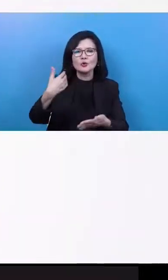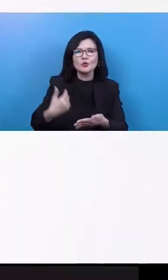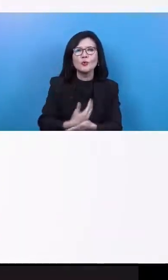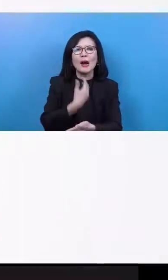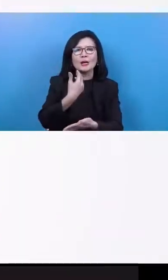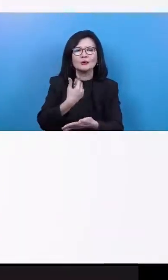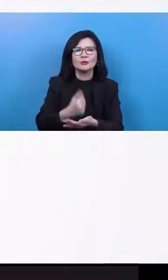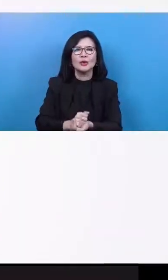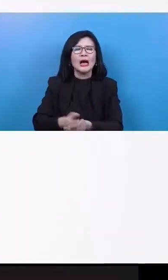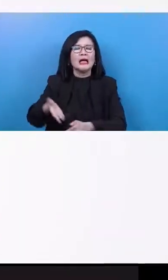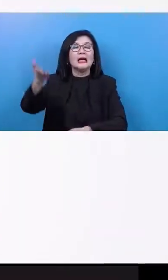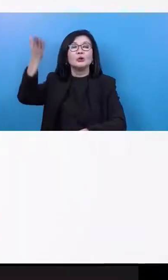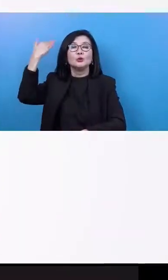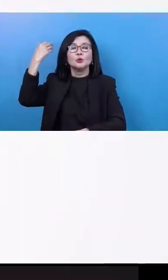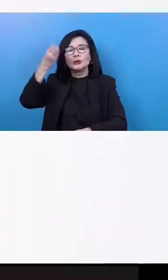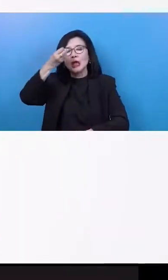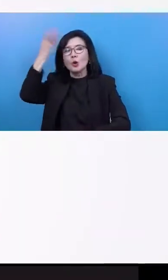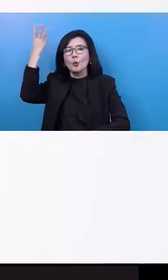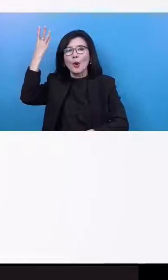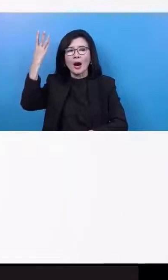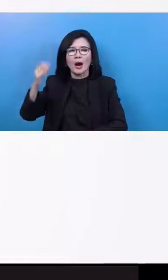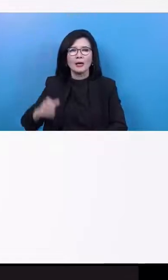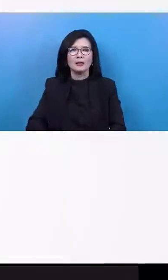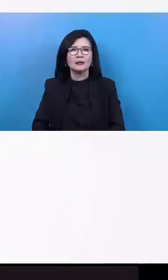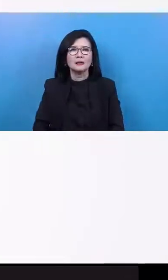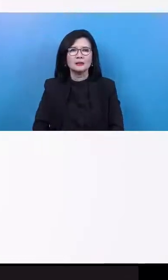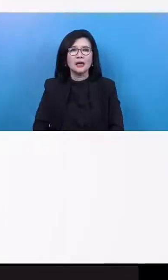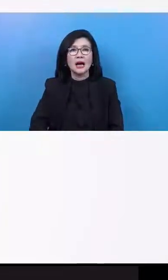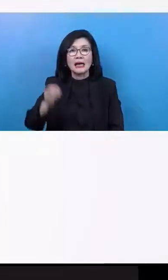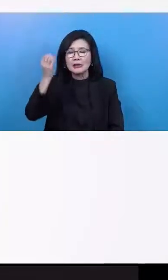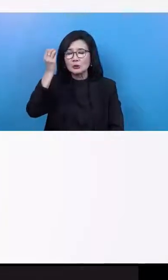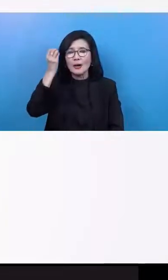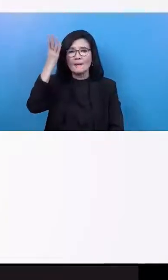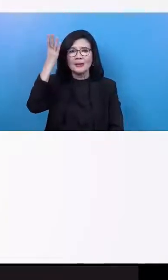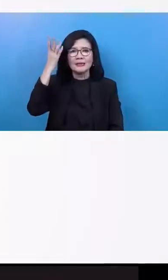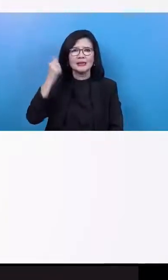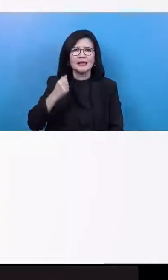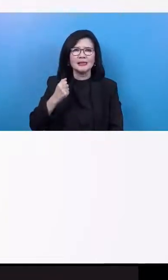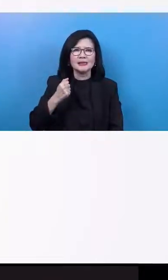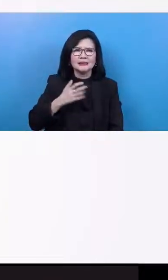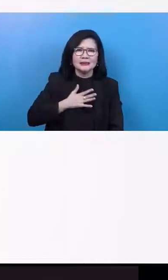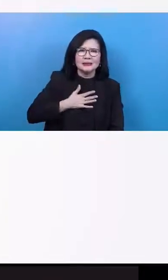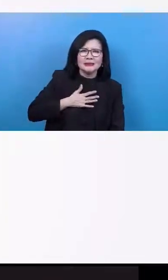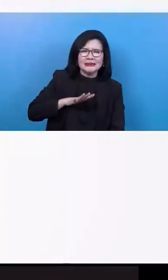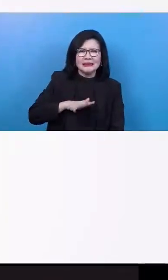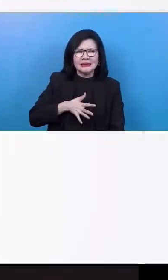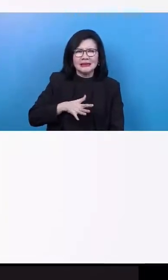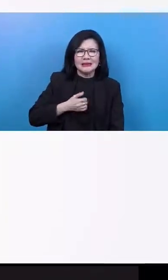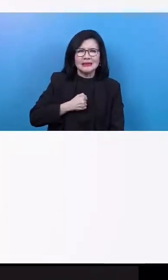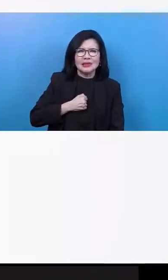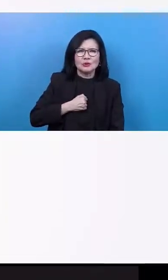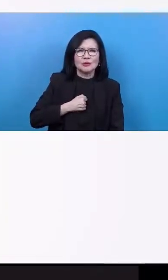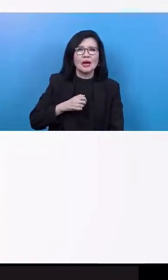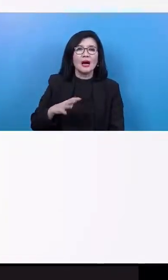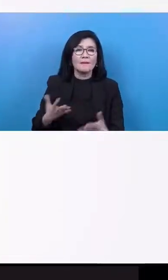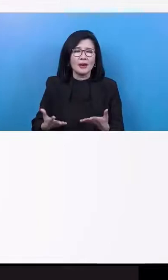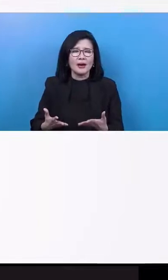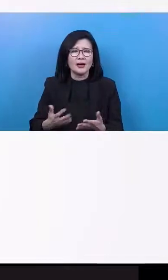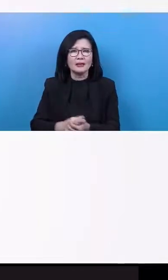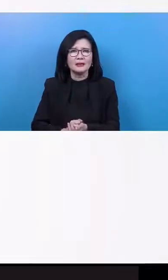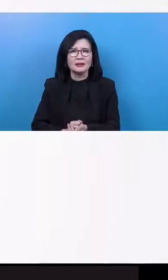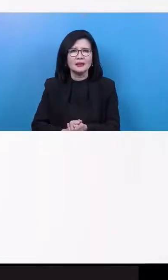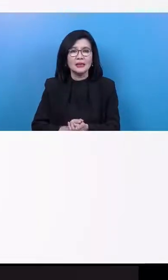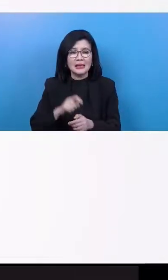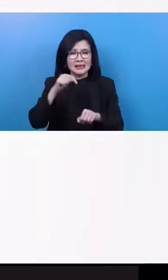also realized something that was quite disturbing, in the sense that this world is still unequal,